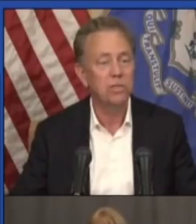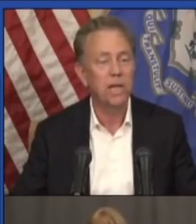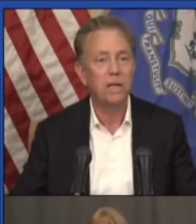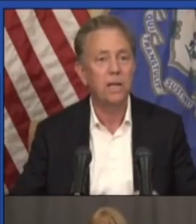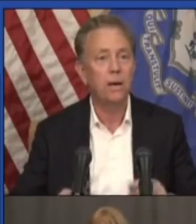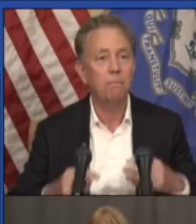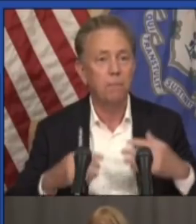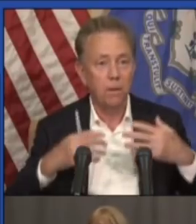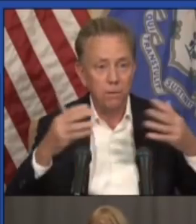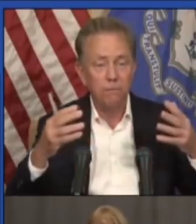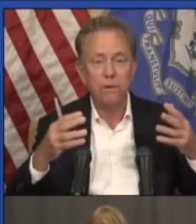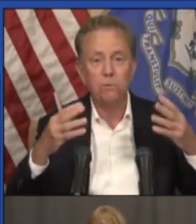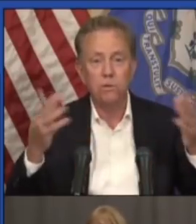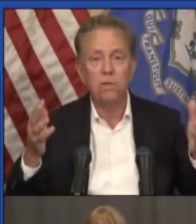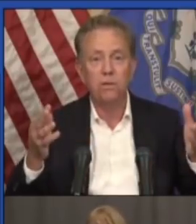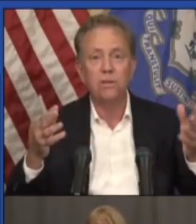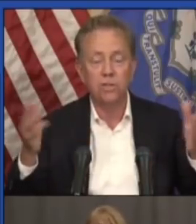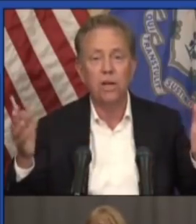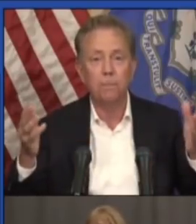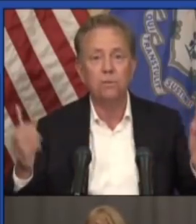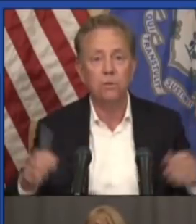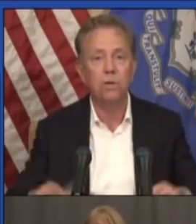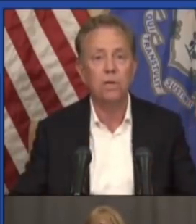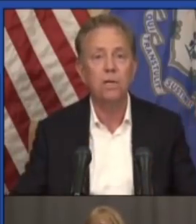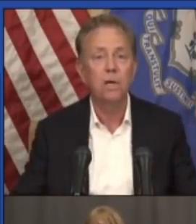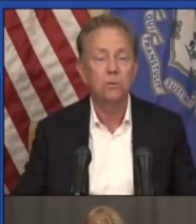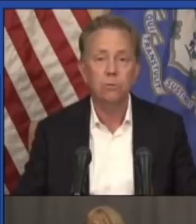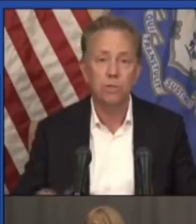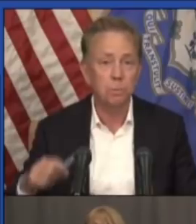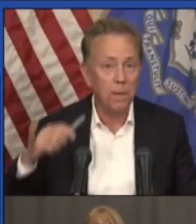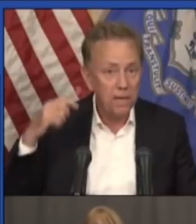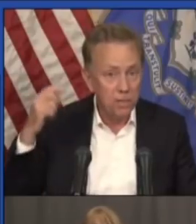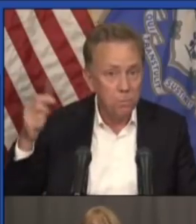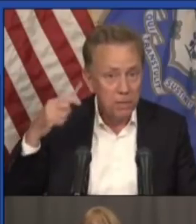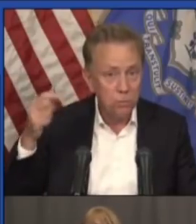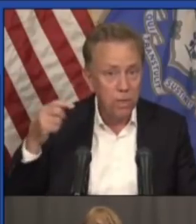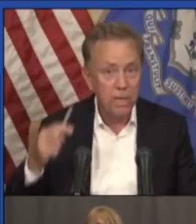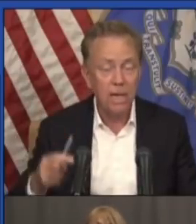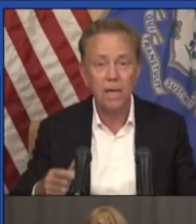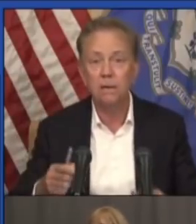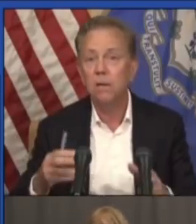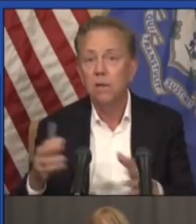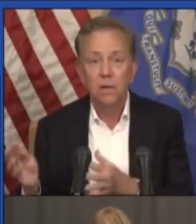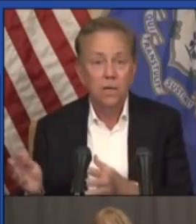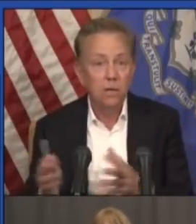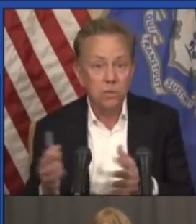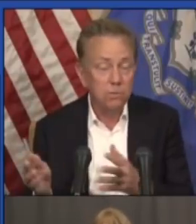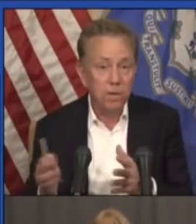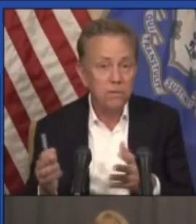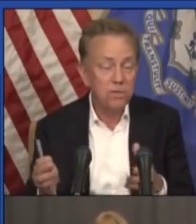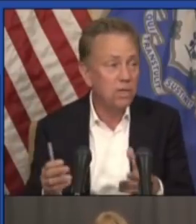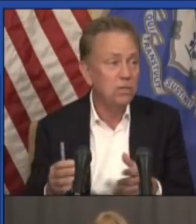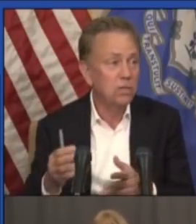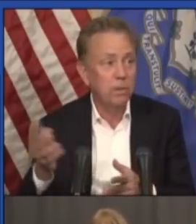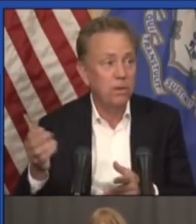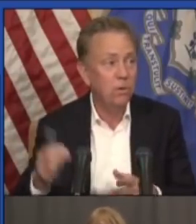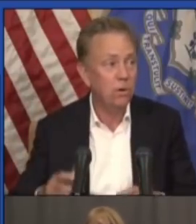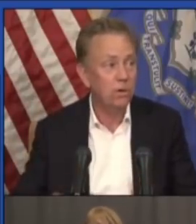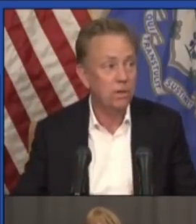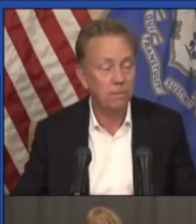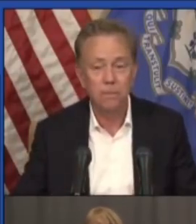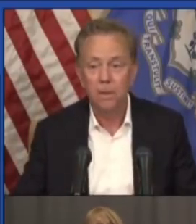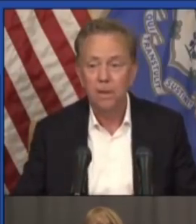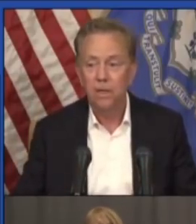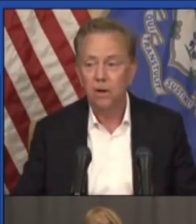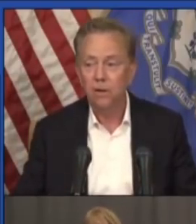been standing up, unfiltered, giving us an opportunity to explain as best we can, some tough decisions. I mean, you